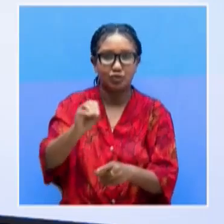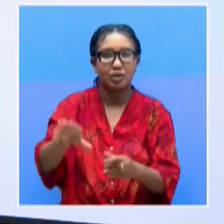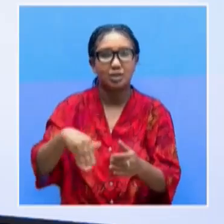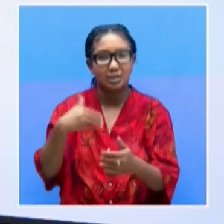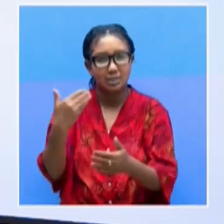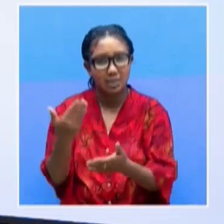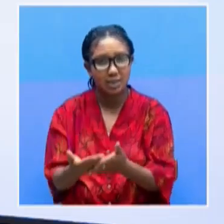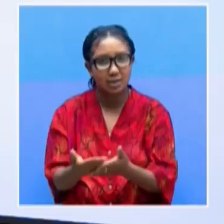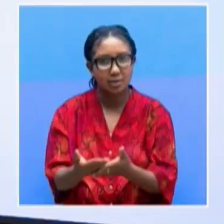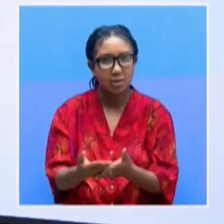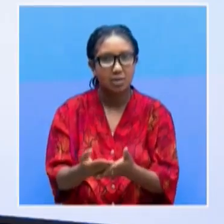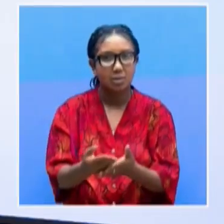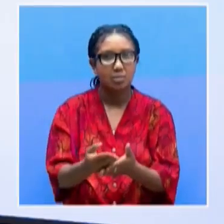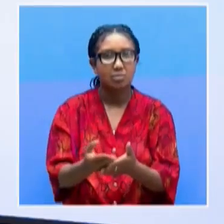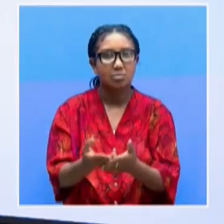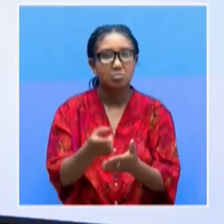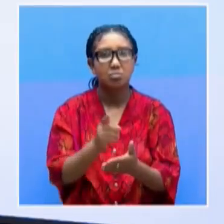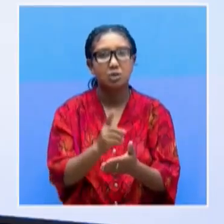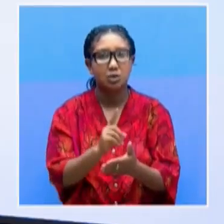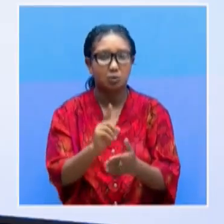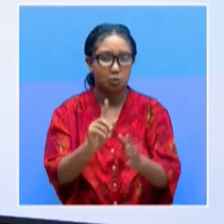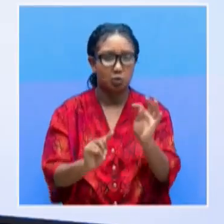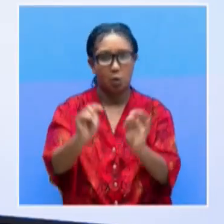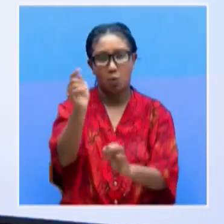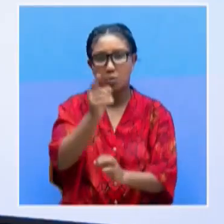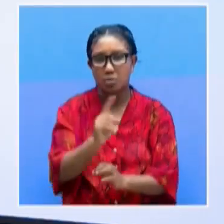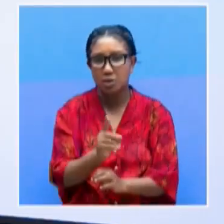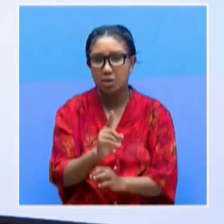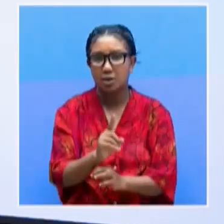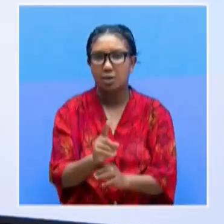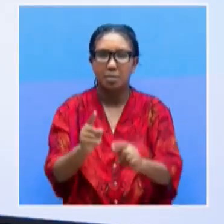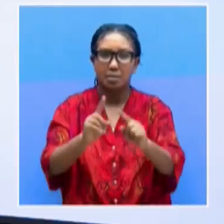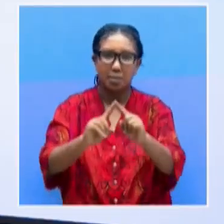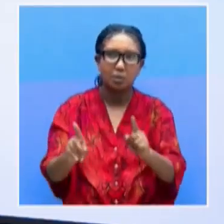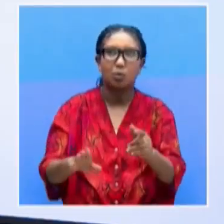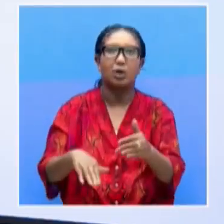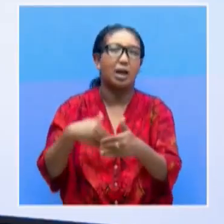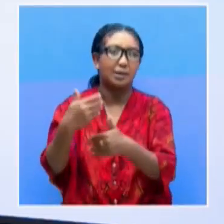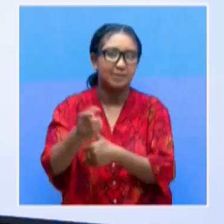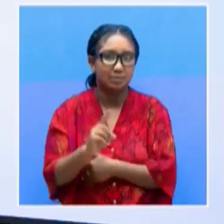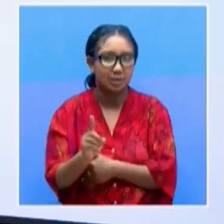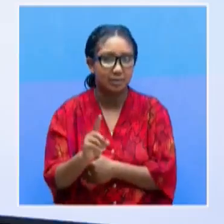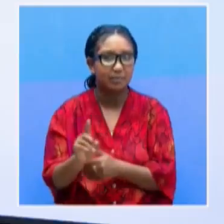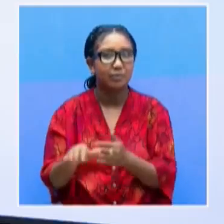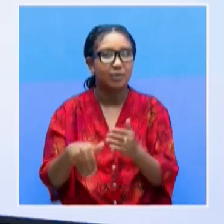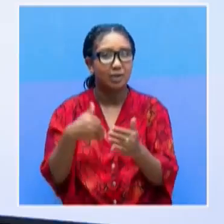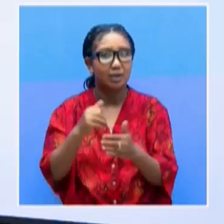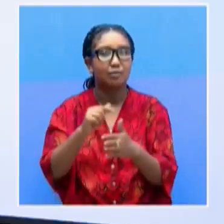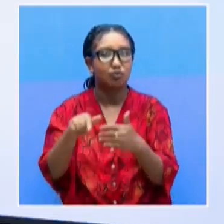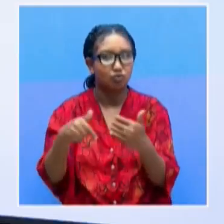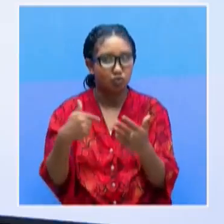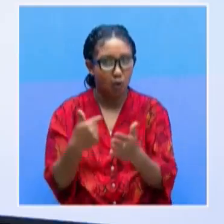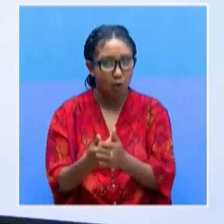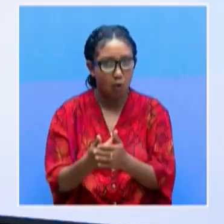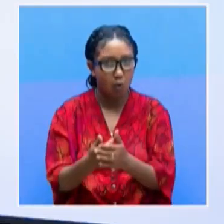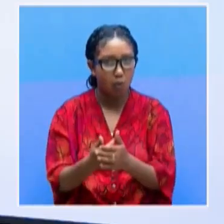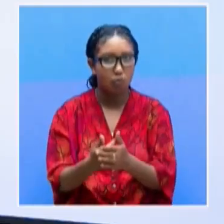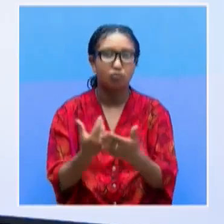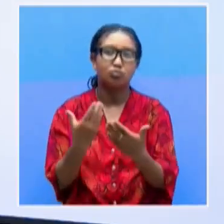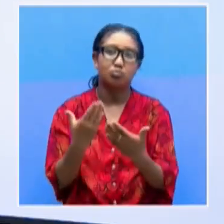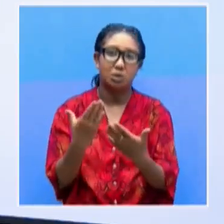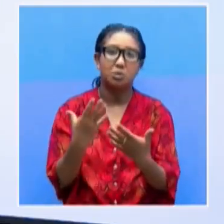then what is the plot, what is the story, but or what next. And so come to the